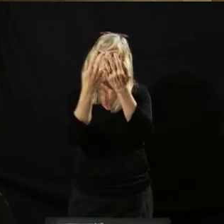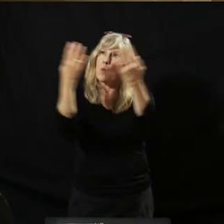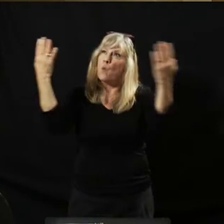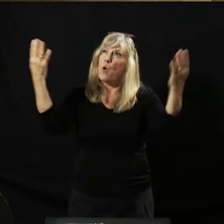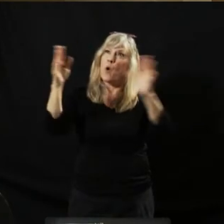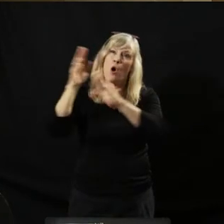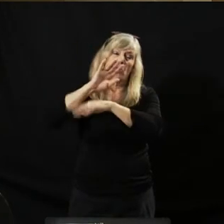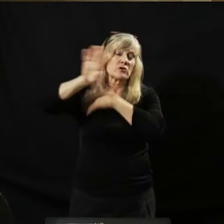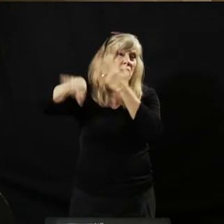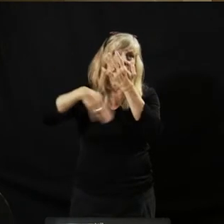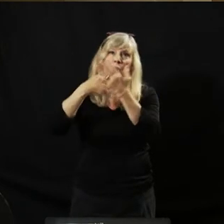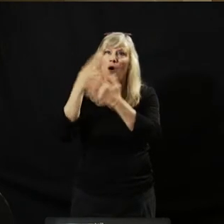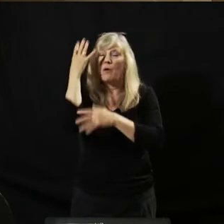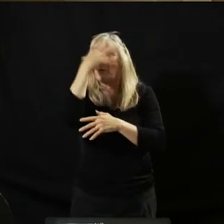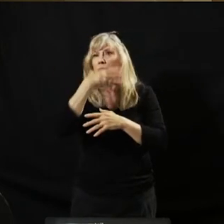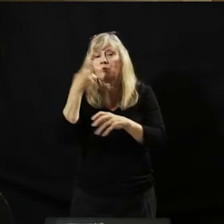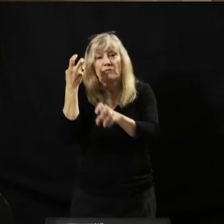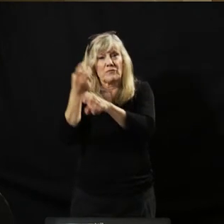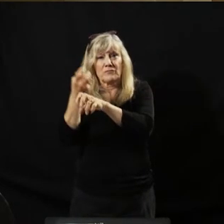of precious stones.